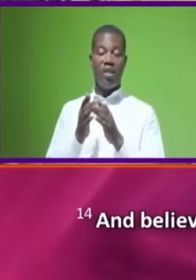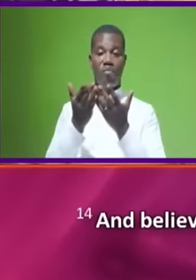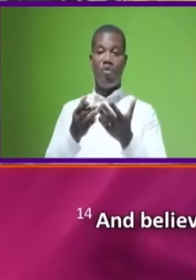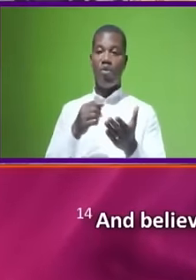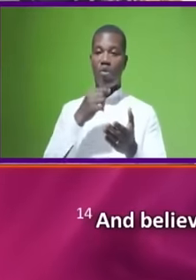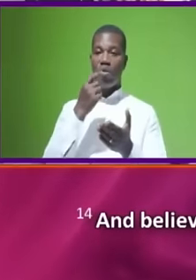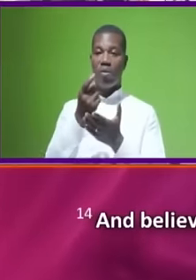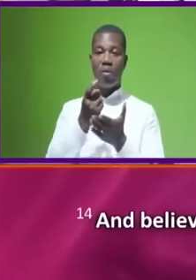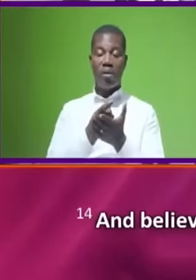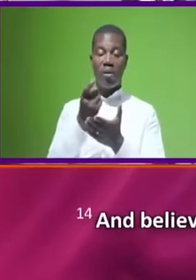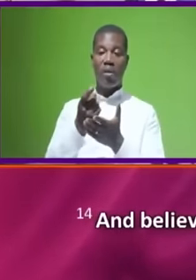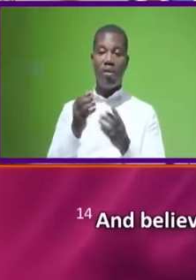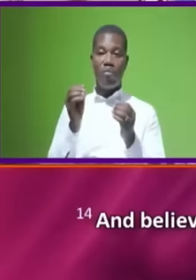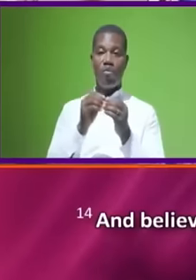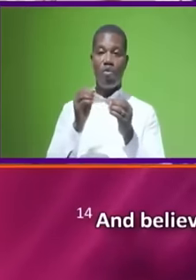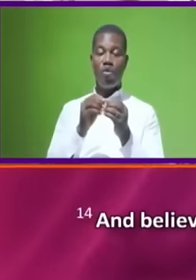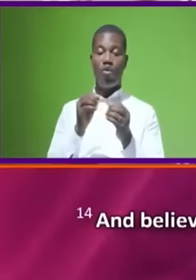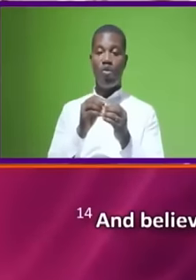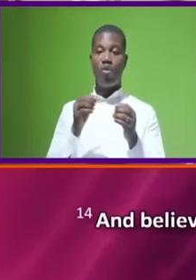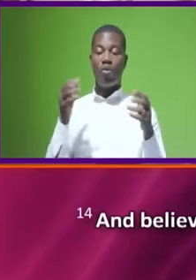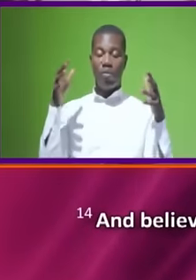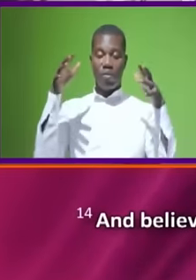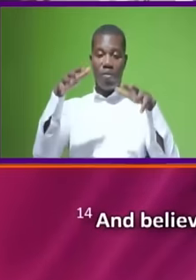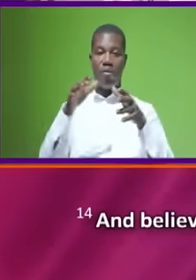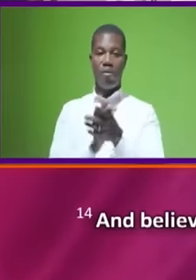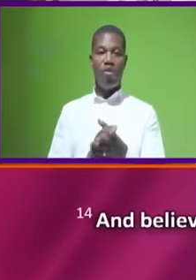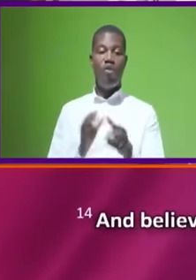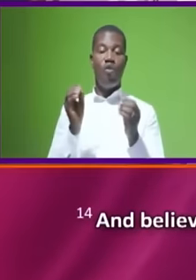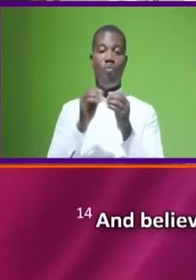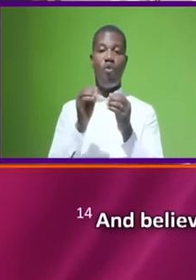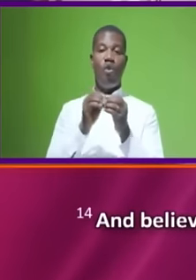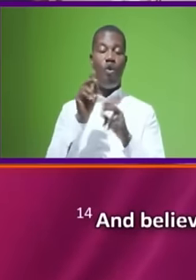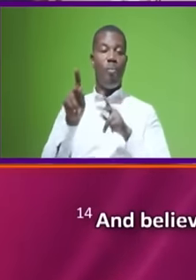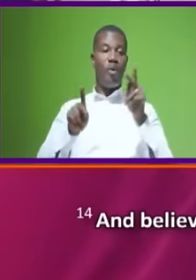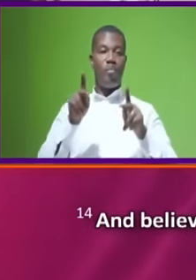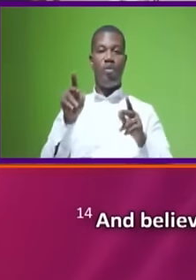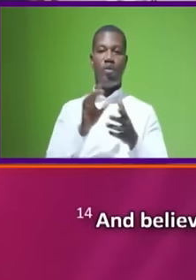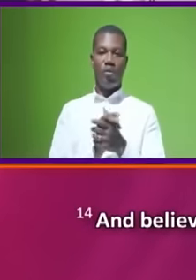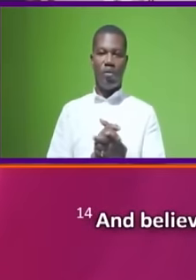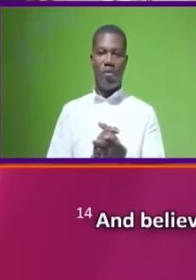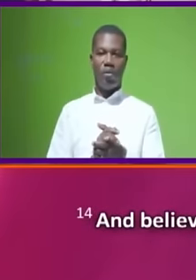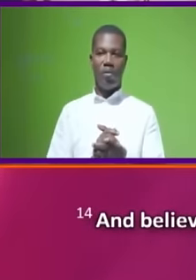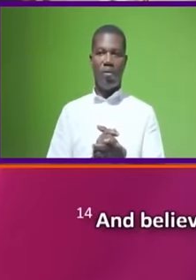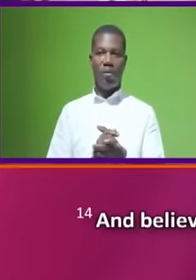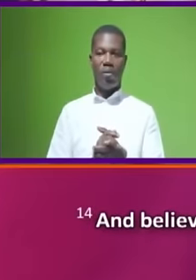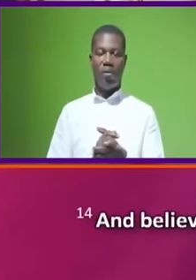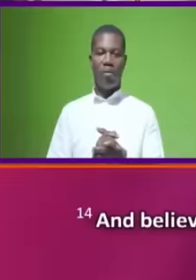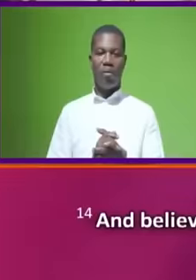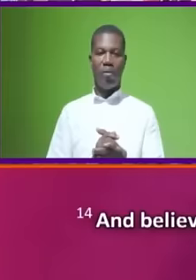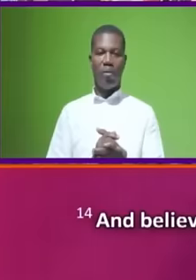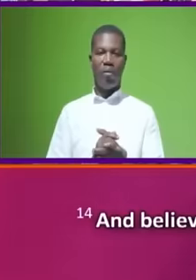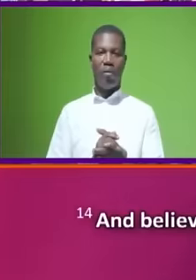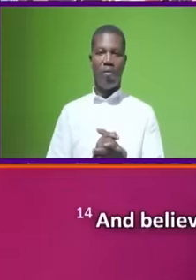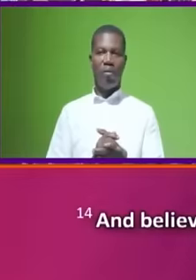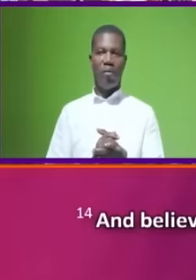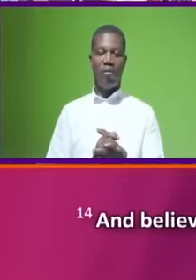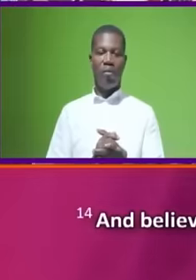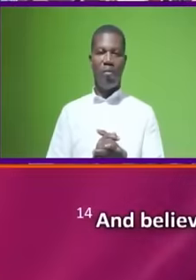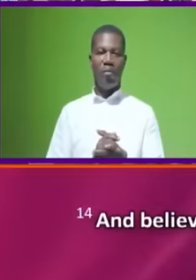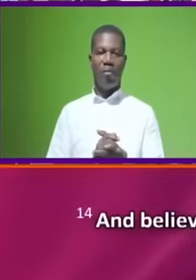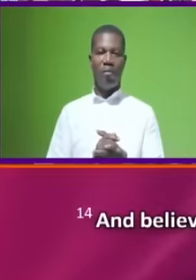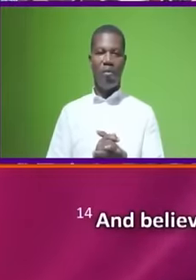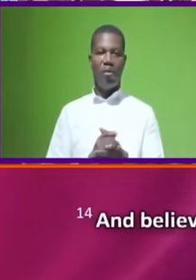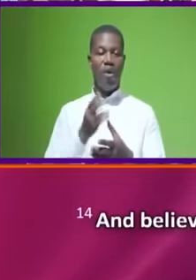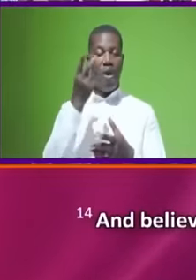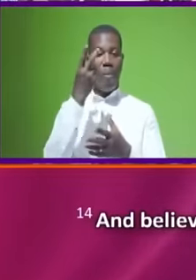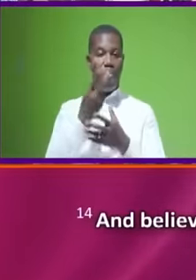multitude. When the Bible used the word multitude, Adam, it talks of great numbers. Both of